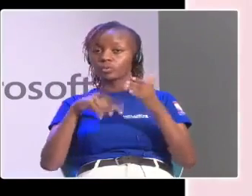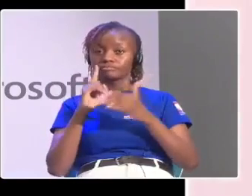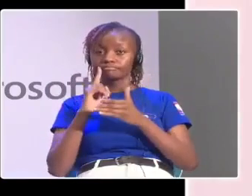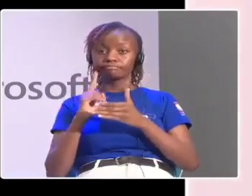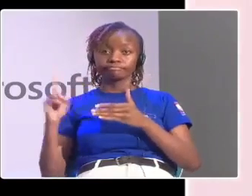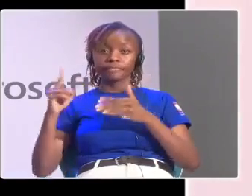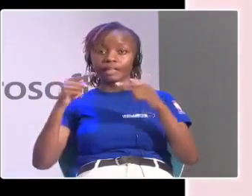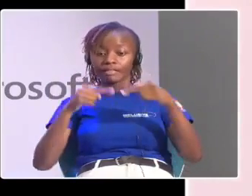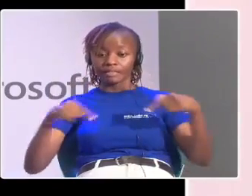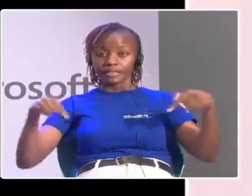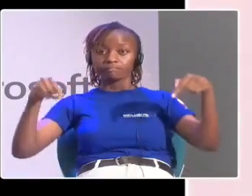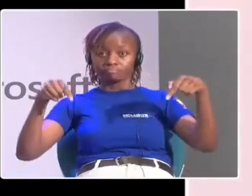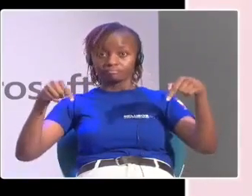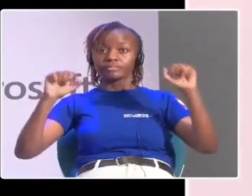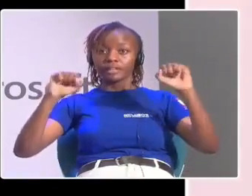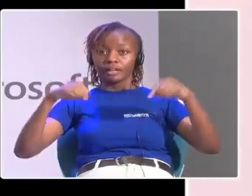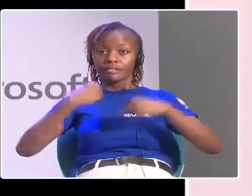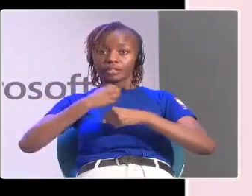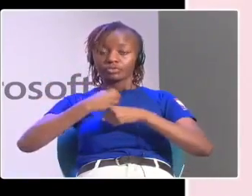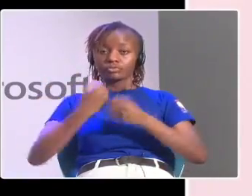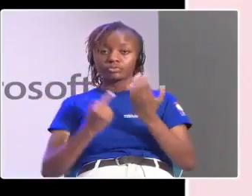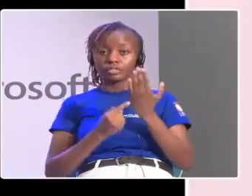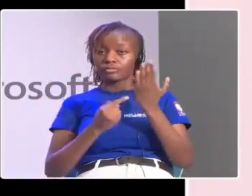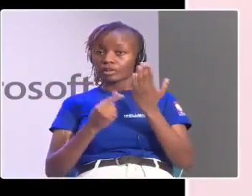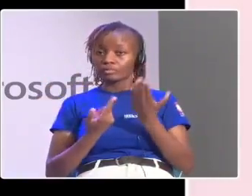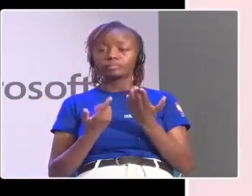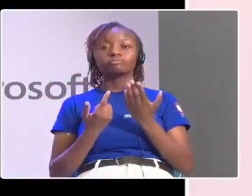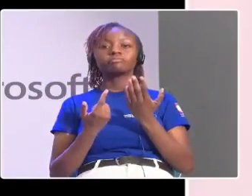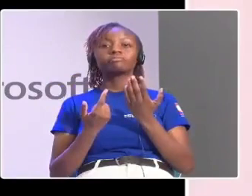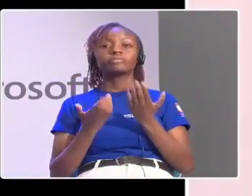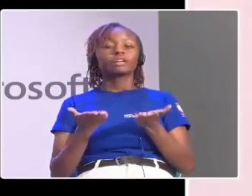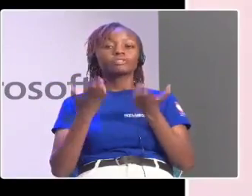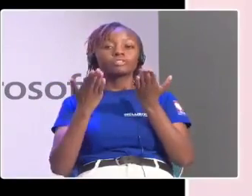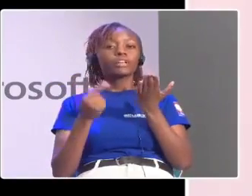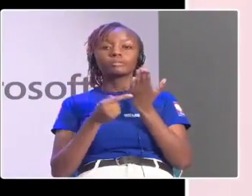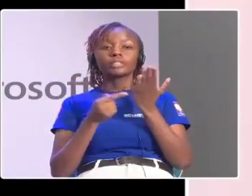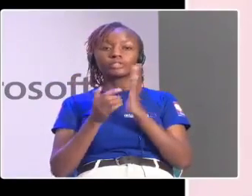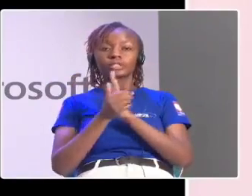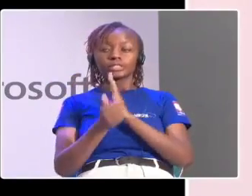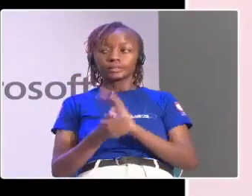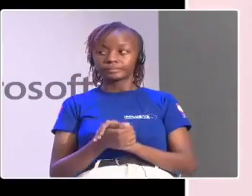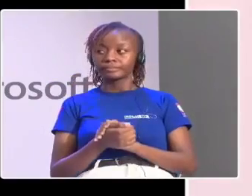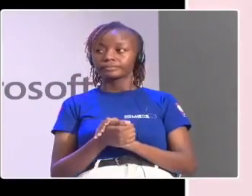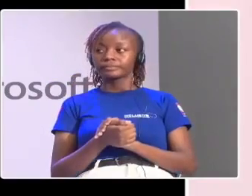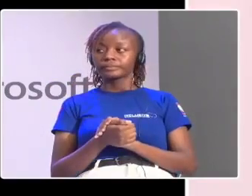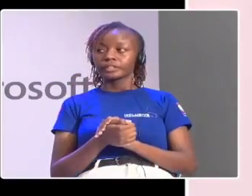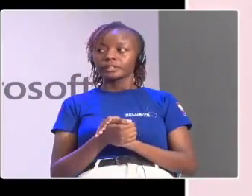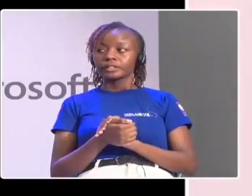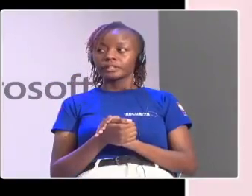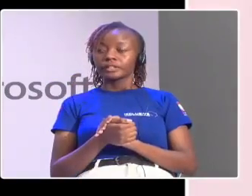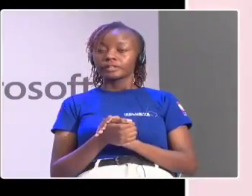panelists will do in the development of in the digital space. On the ideas as well of